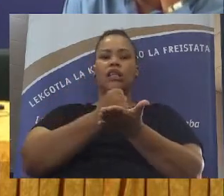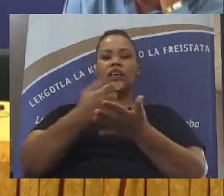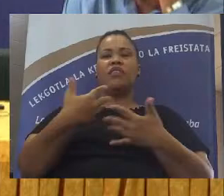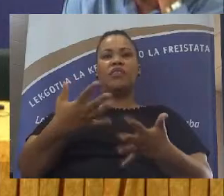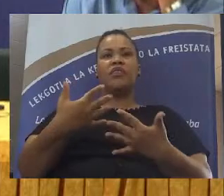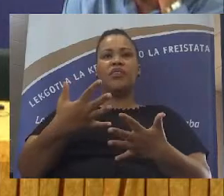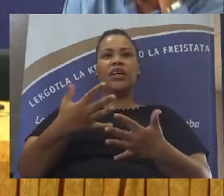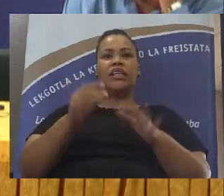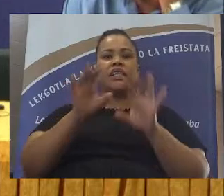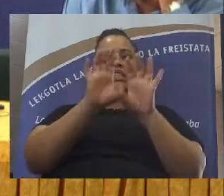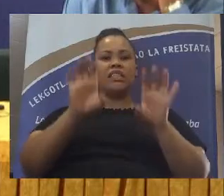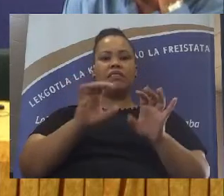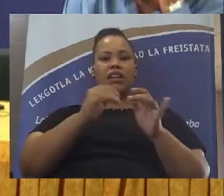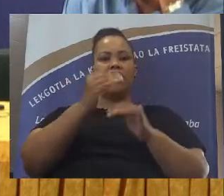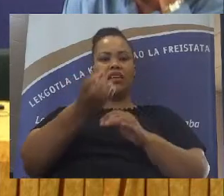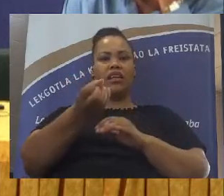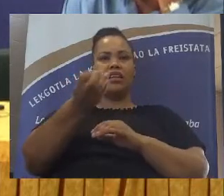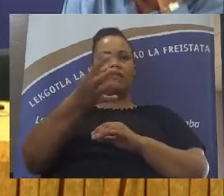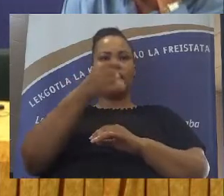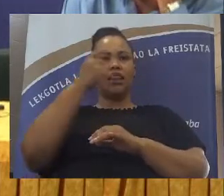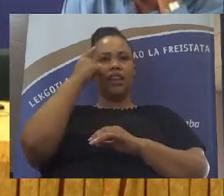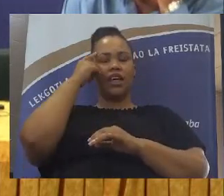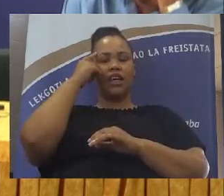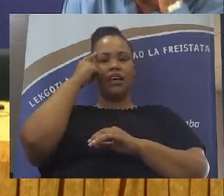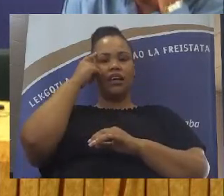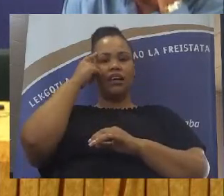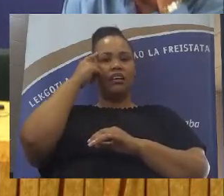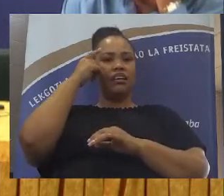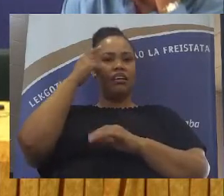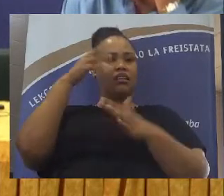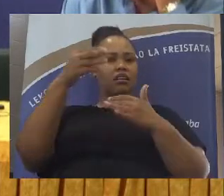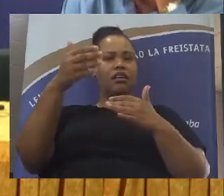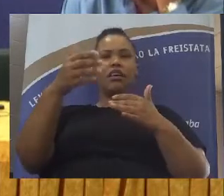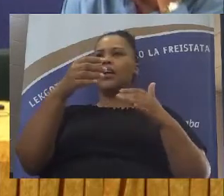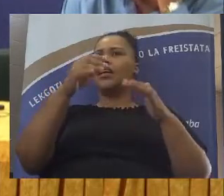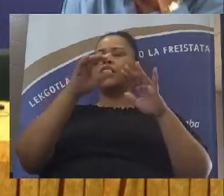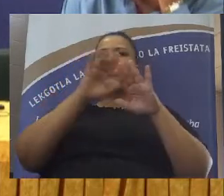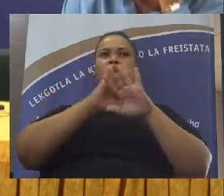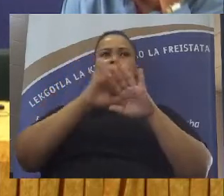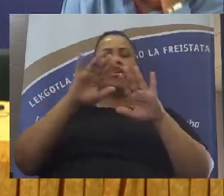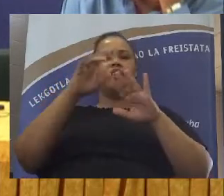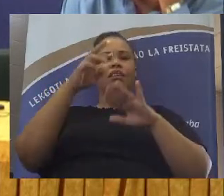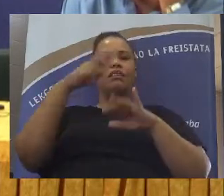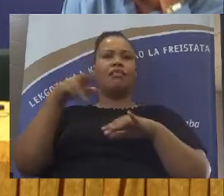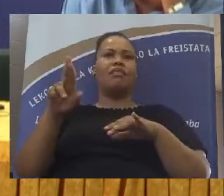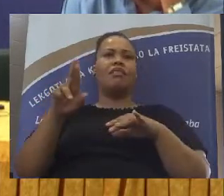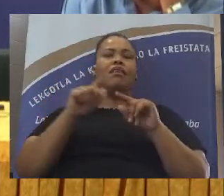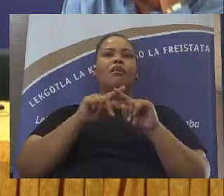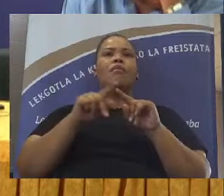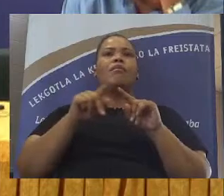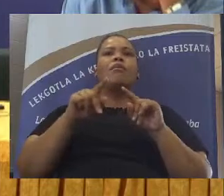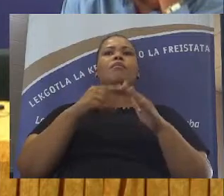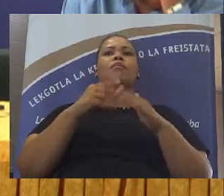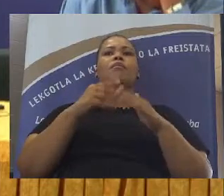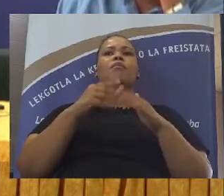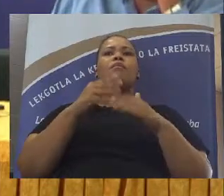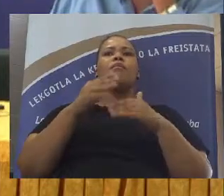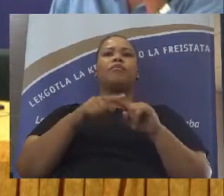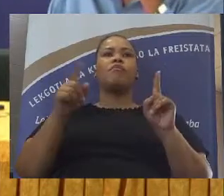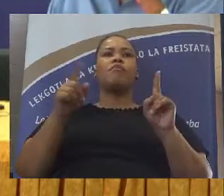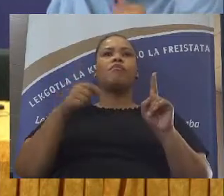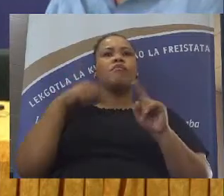and give you a certificate and then we think it's unethical. It should not happen. But there's a different process, and I think